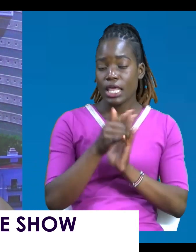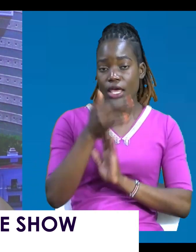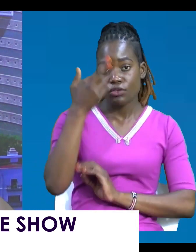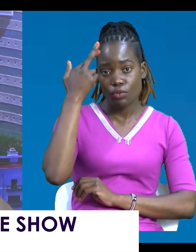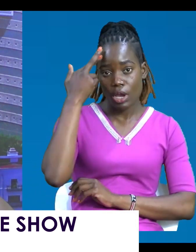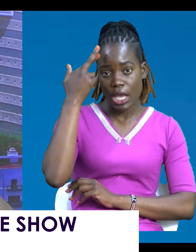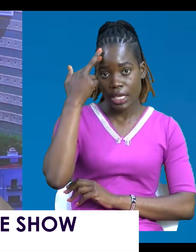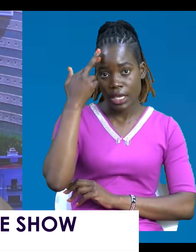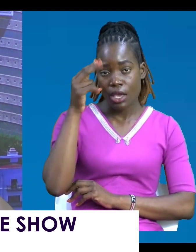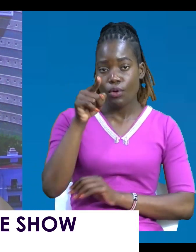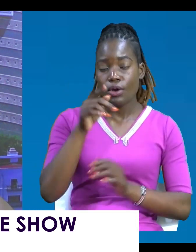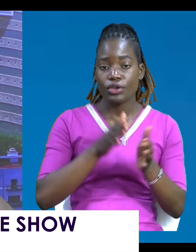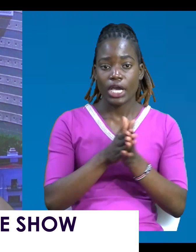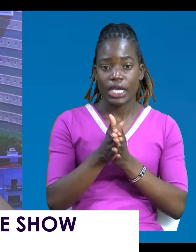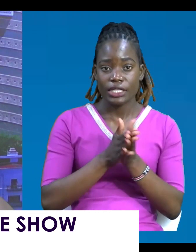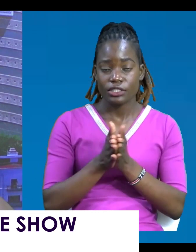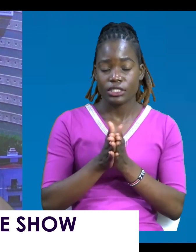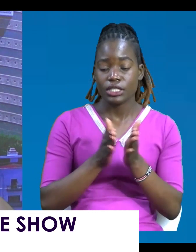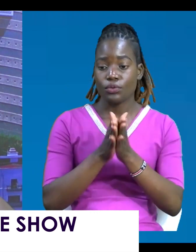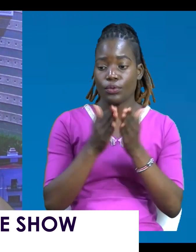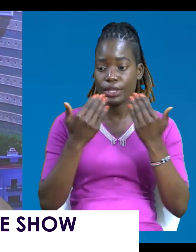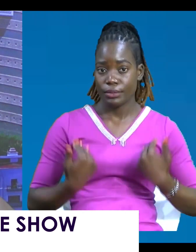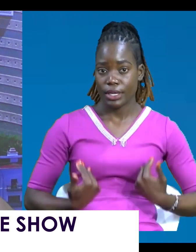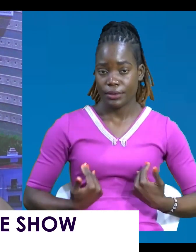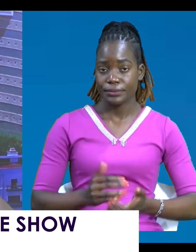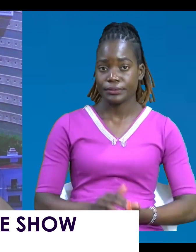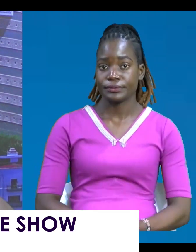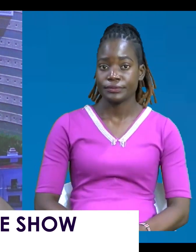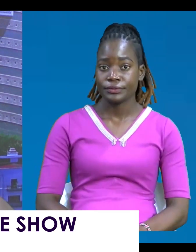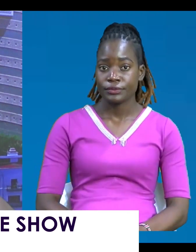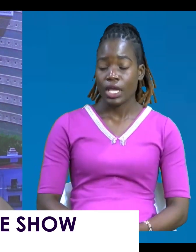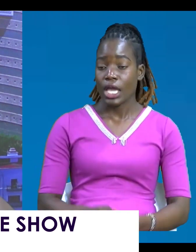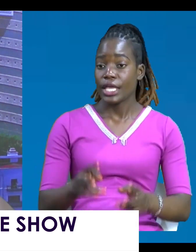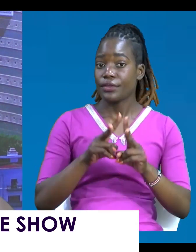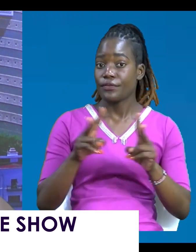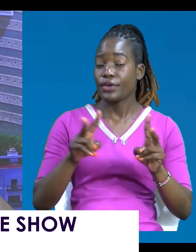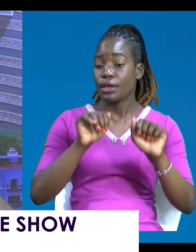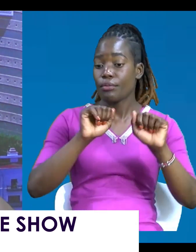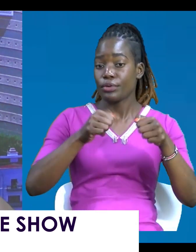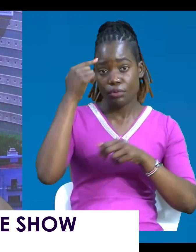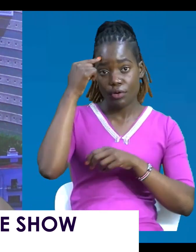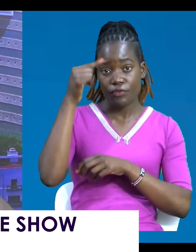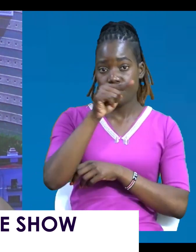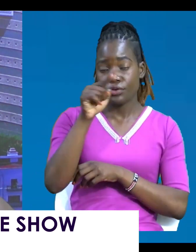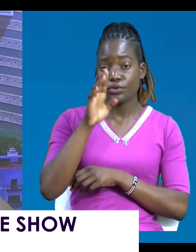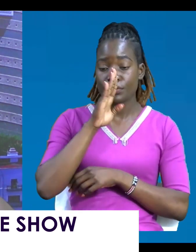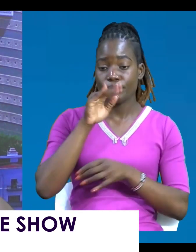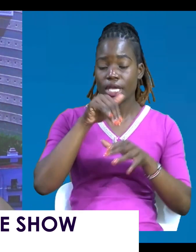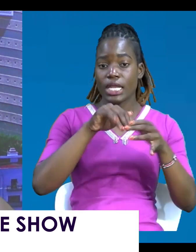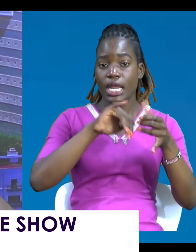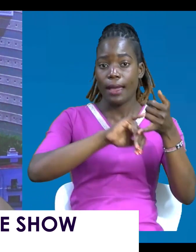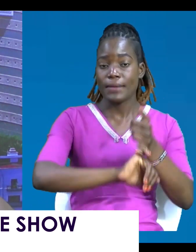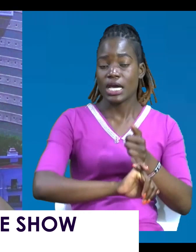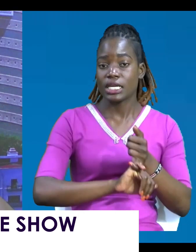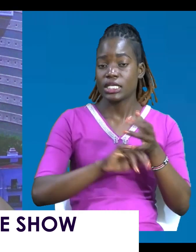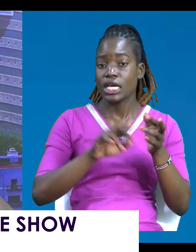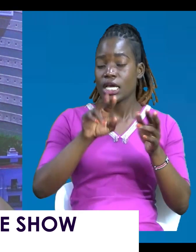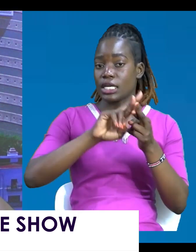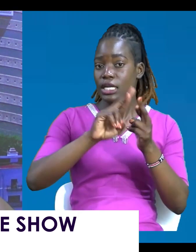why you're interested with me. It is very possible for you to be in a marriage